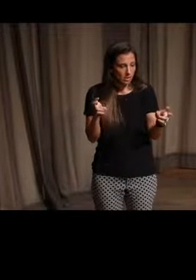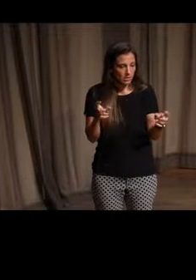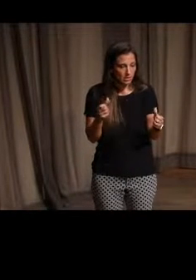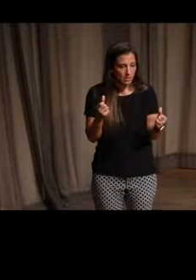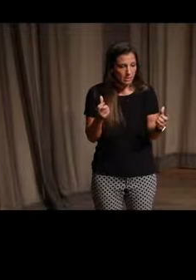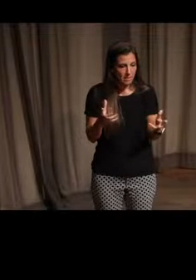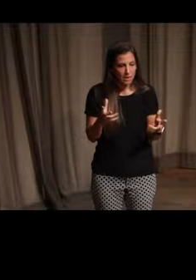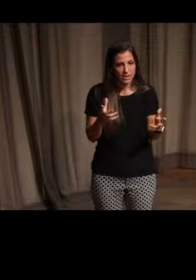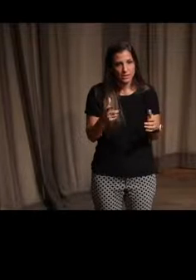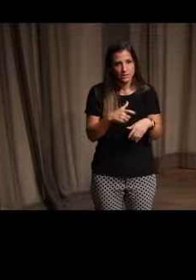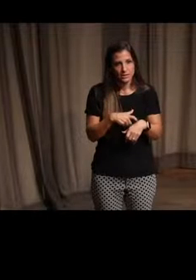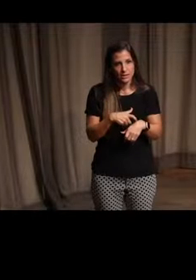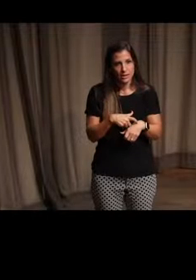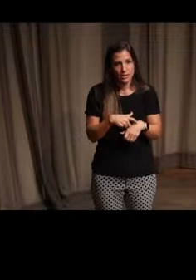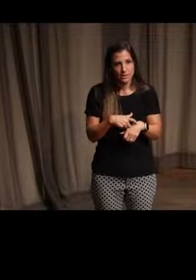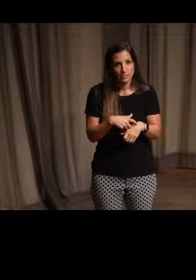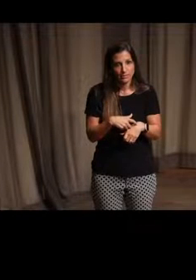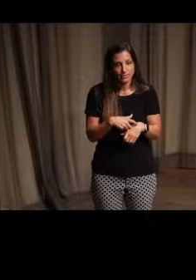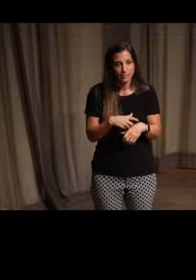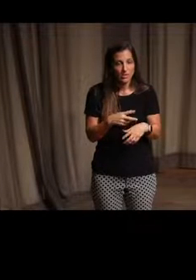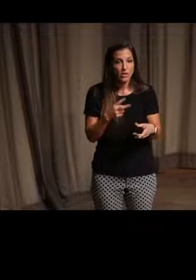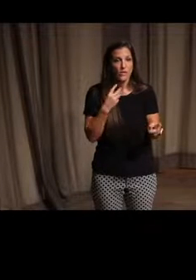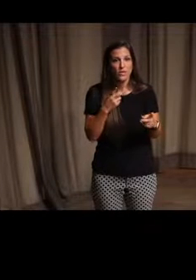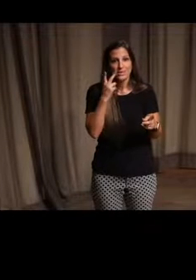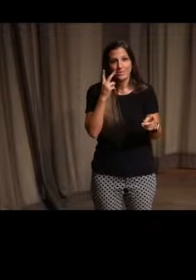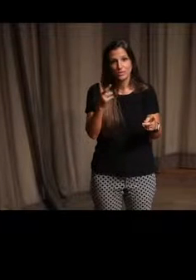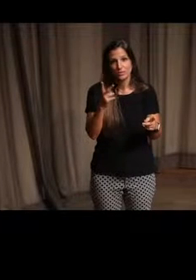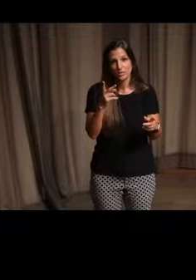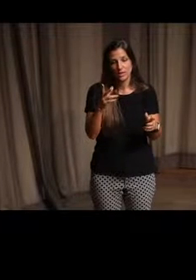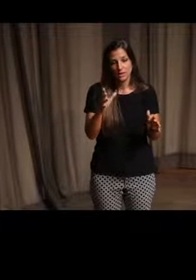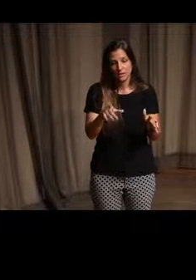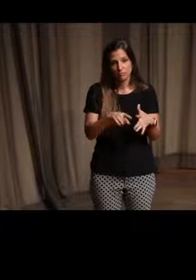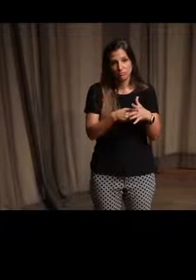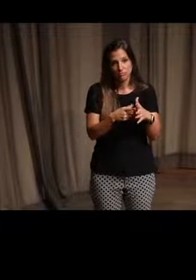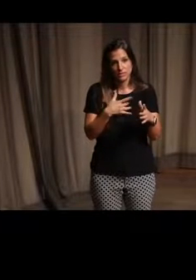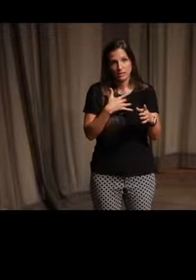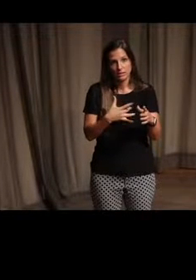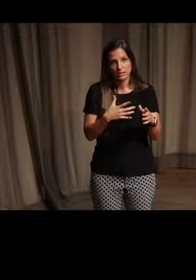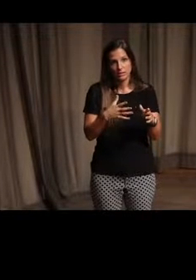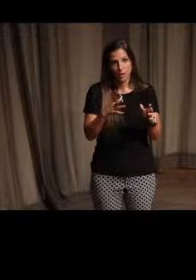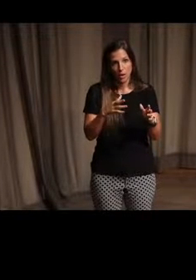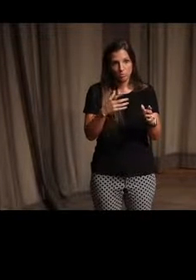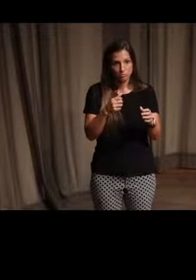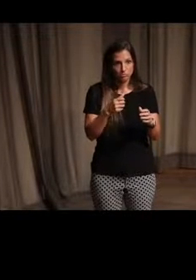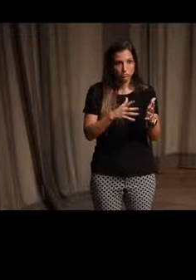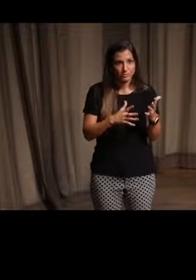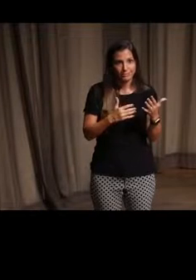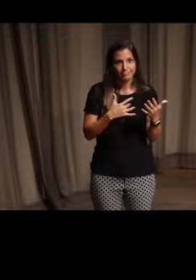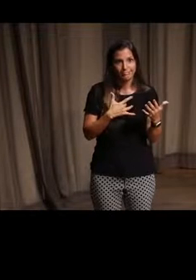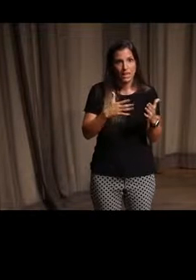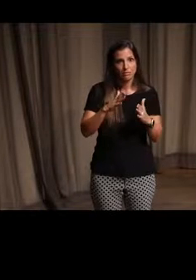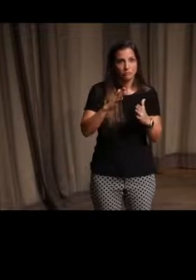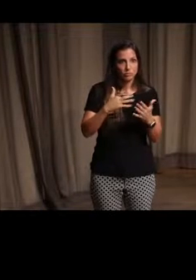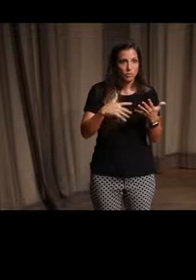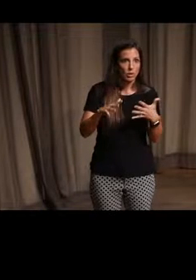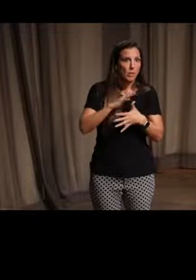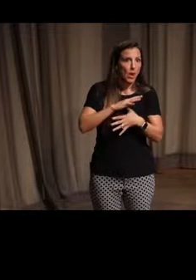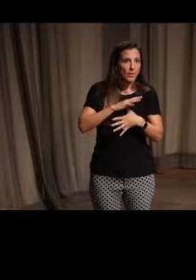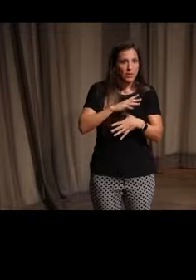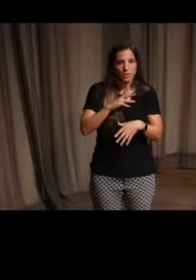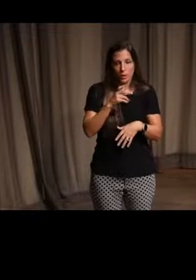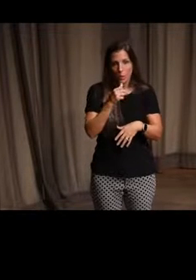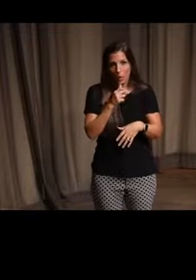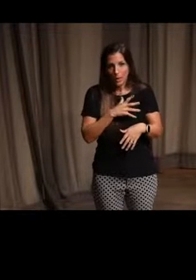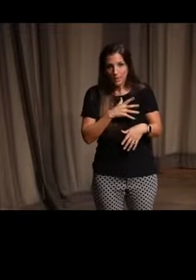A lot of times, the voices that we see at the forefront are primarily women, privileged white women, et cetera. So,